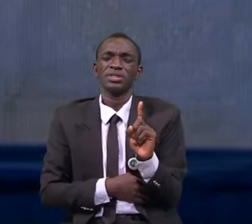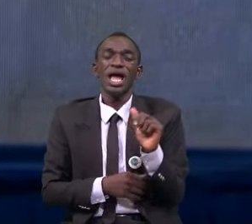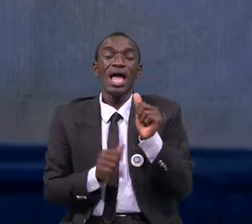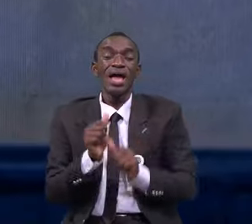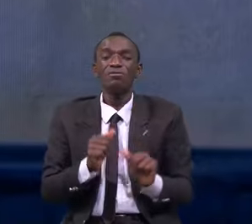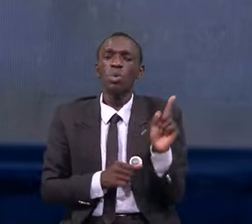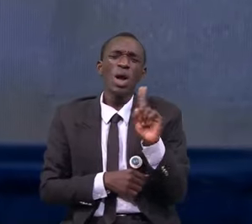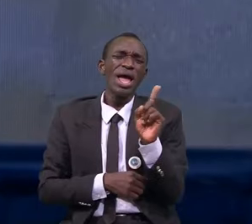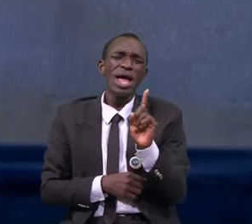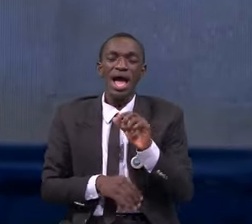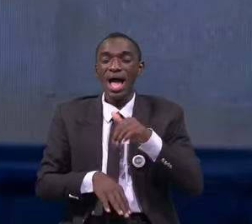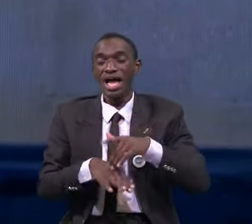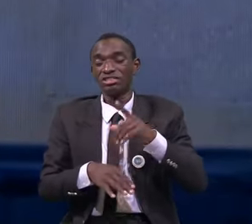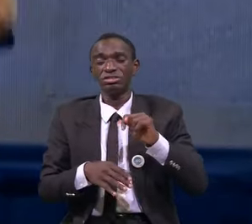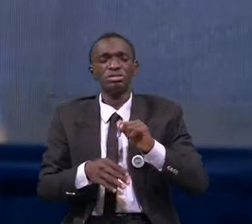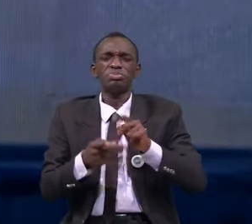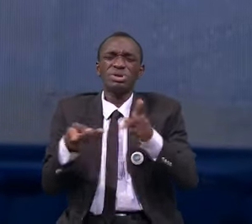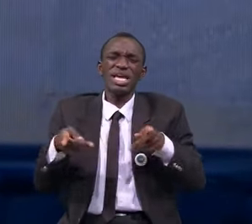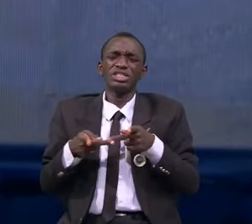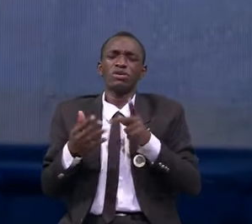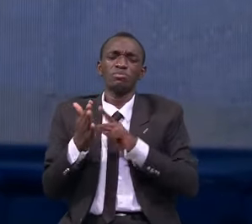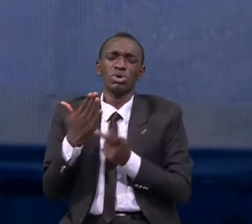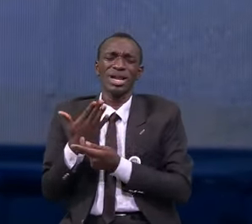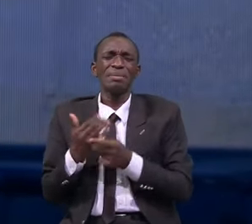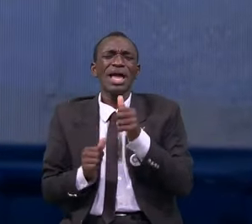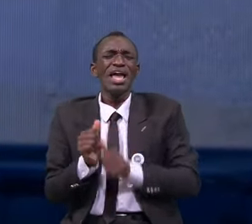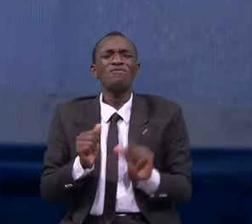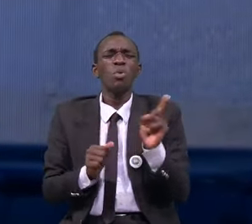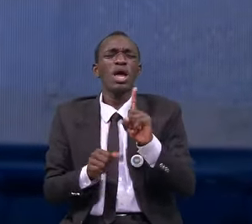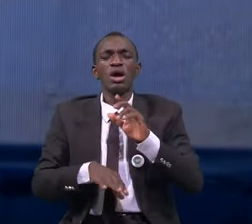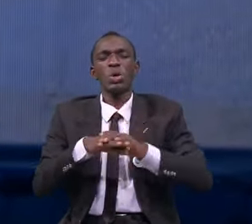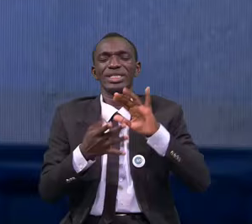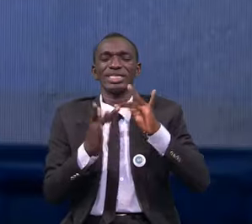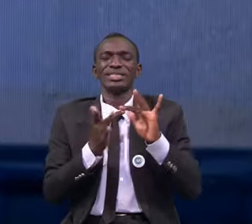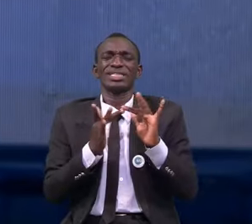Everywhere at the Alpha location, everywhere online.